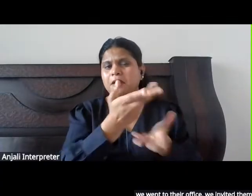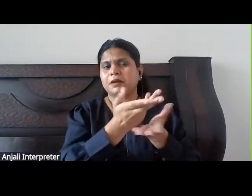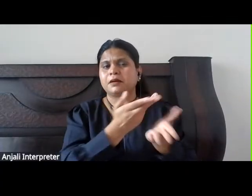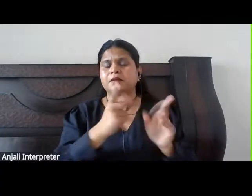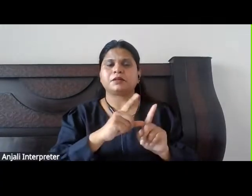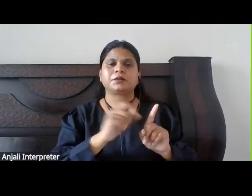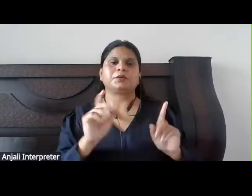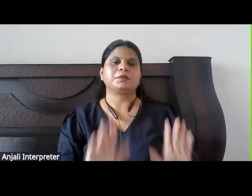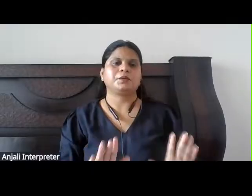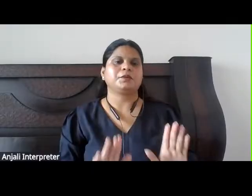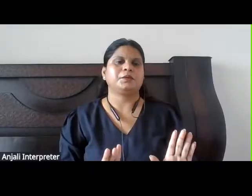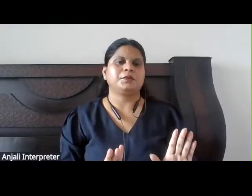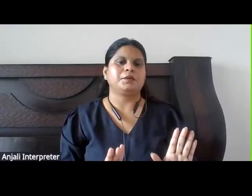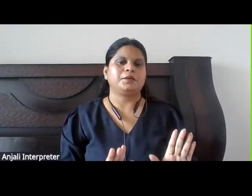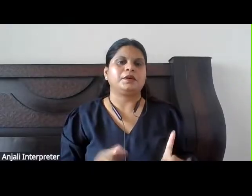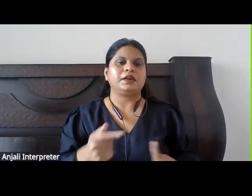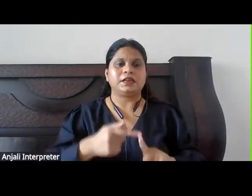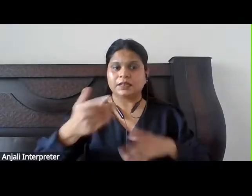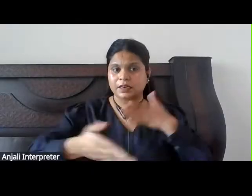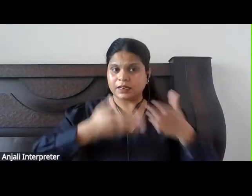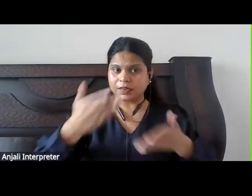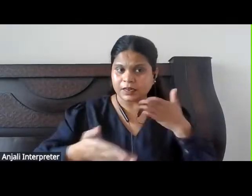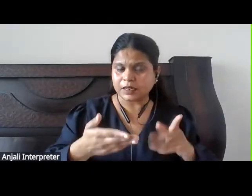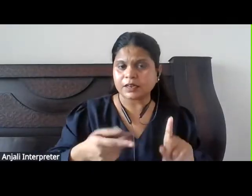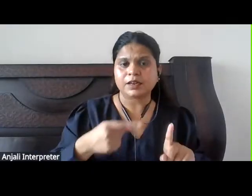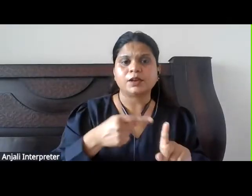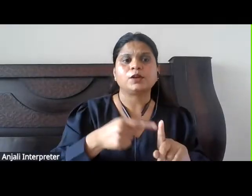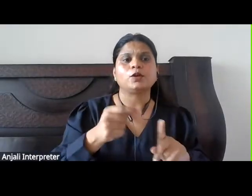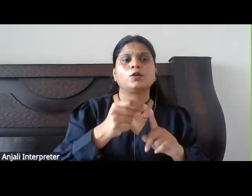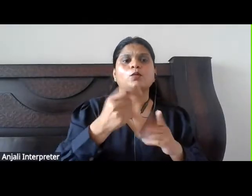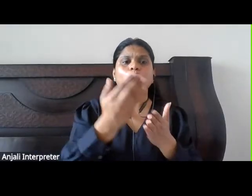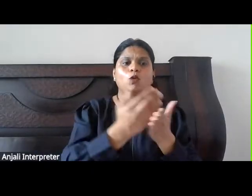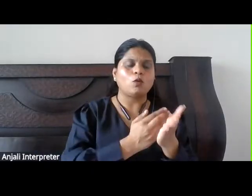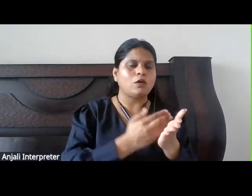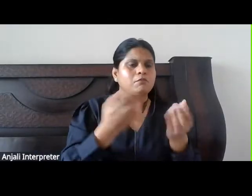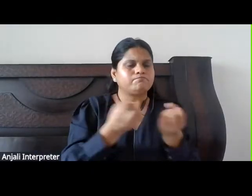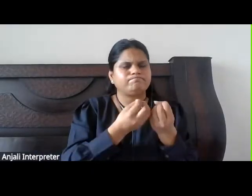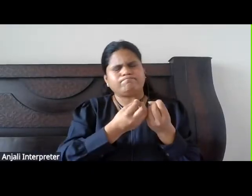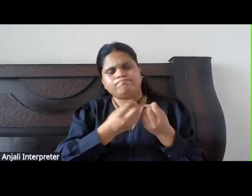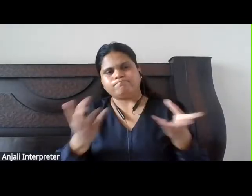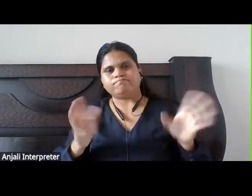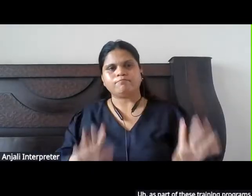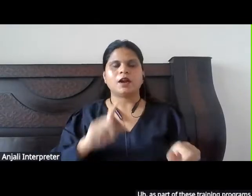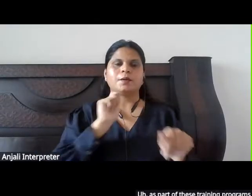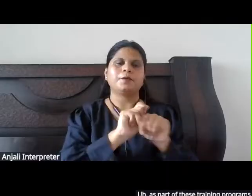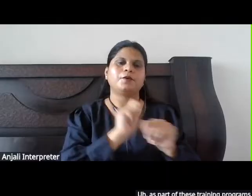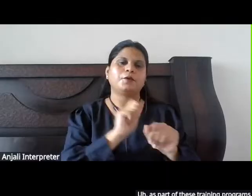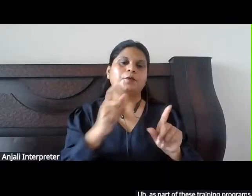of these training programs also we worked a lot. And